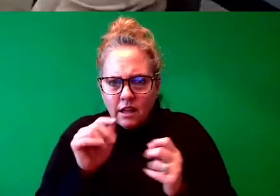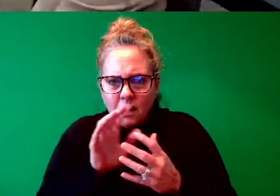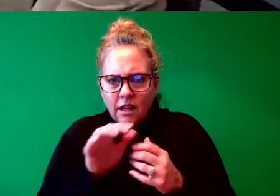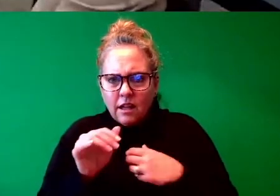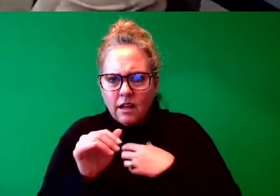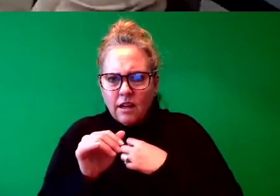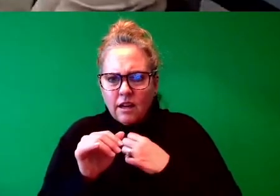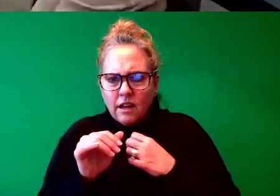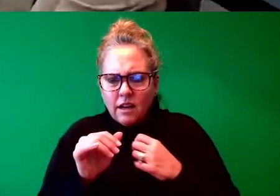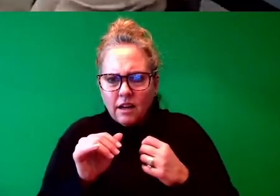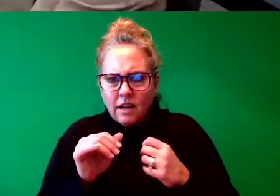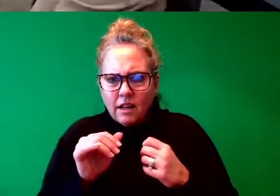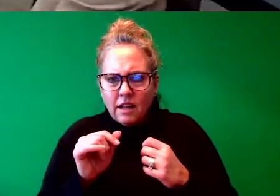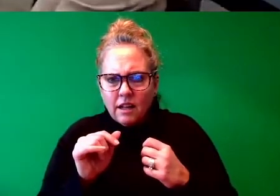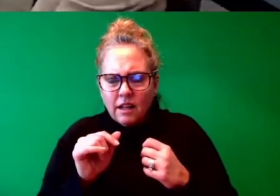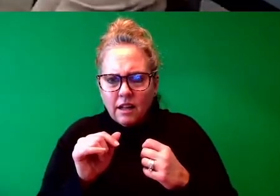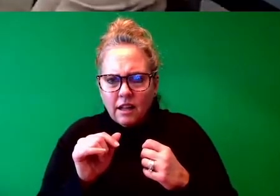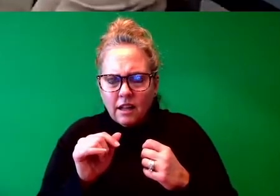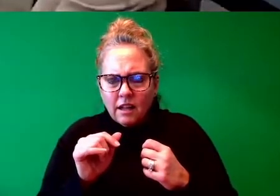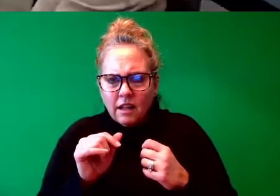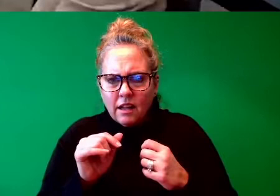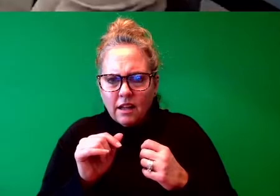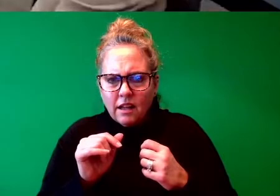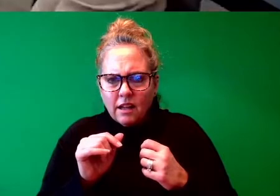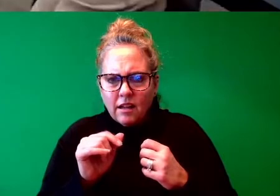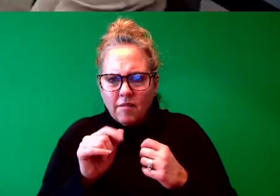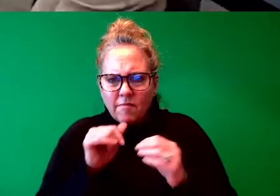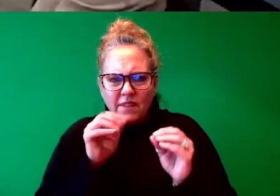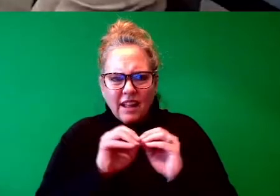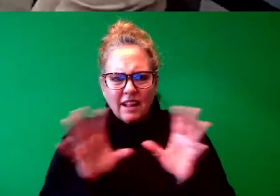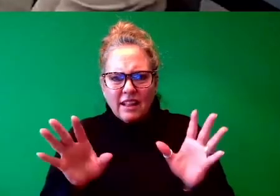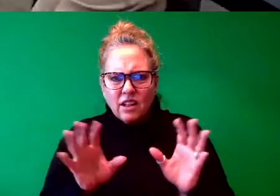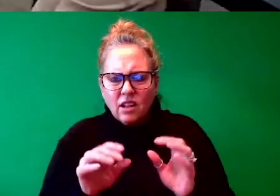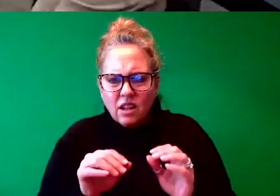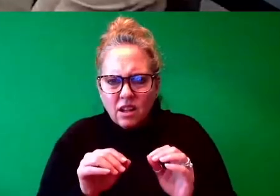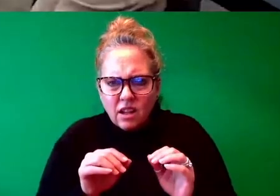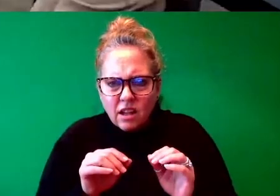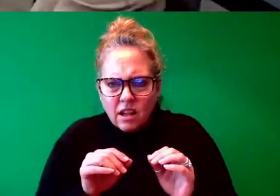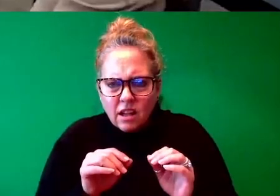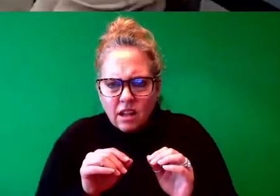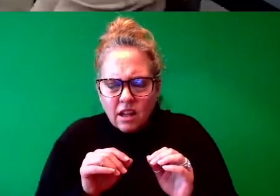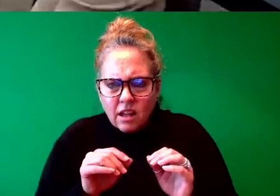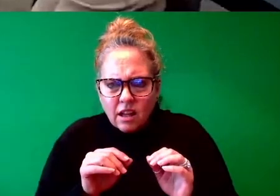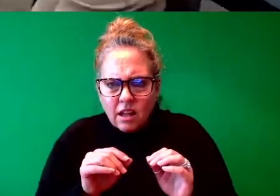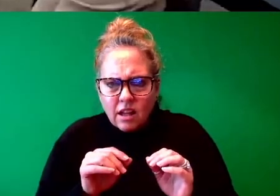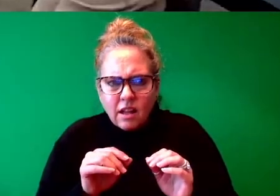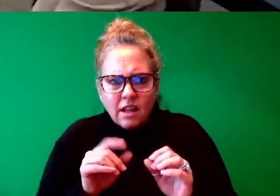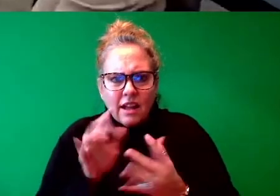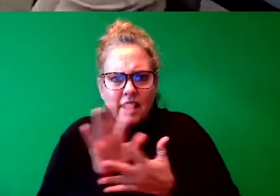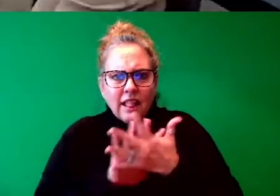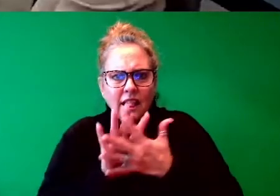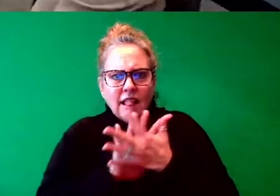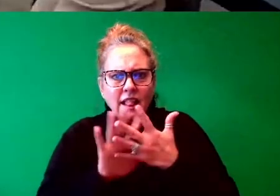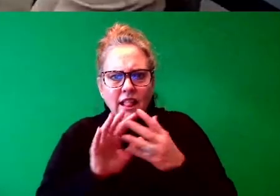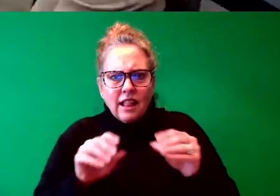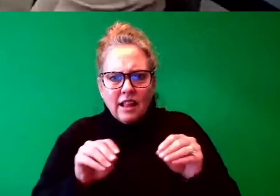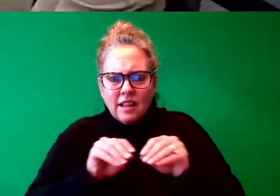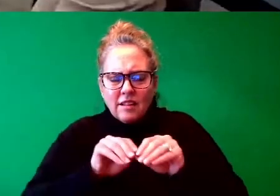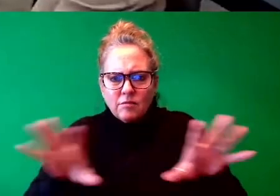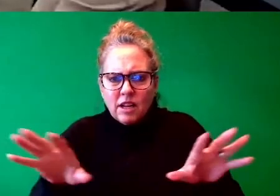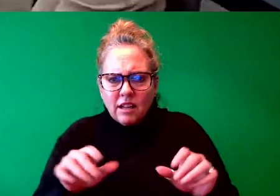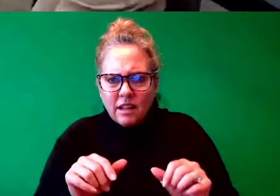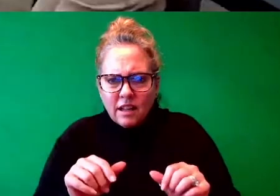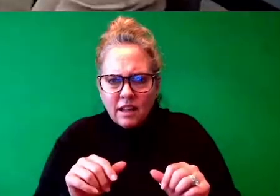Those system by things aren't regulating. transmissible, sir. You're talking about things that I can't catch diabetes from someone. Okay, so So those that's aren't apt